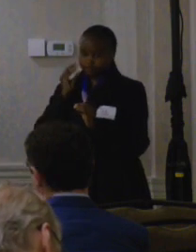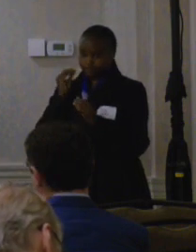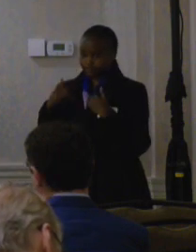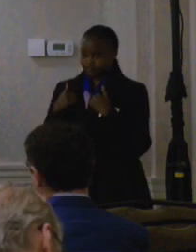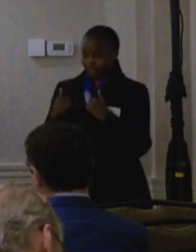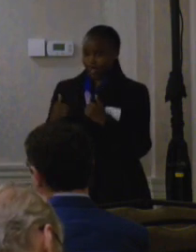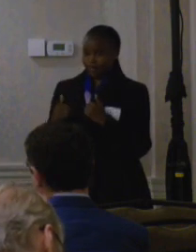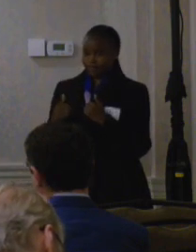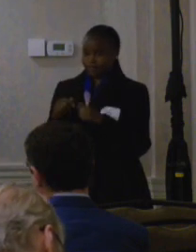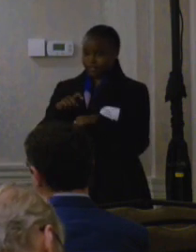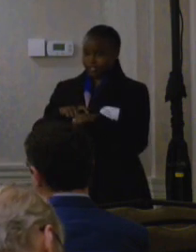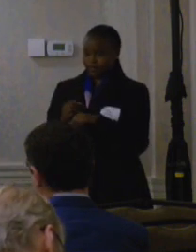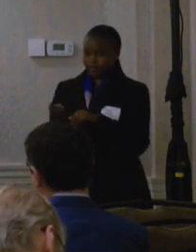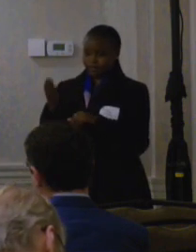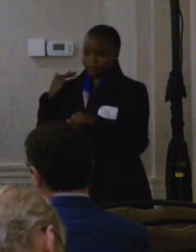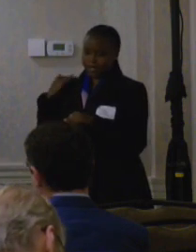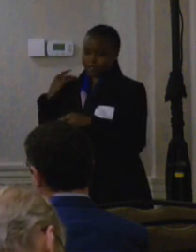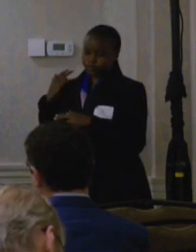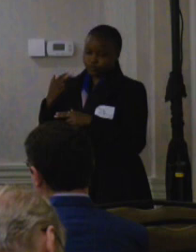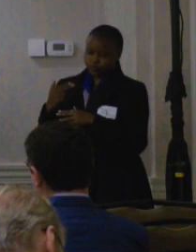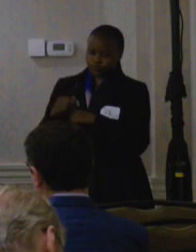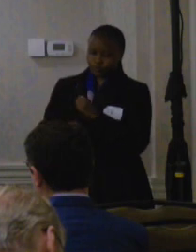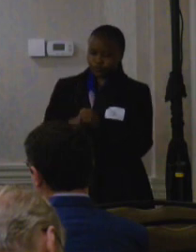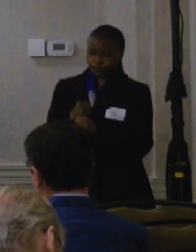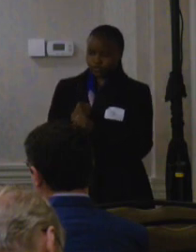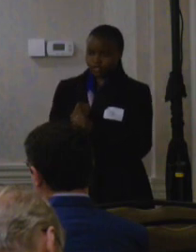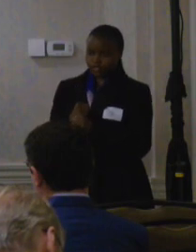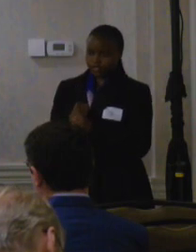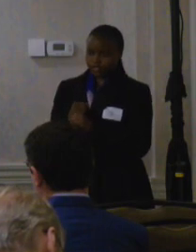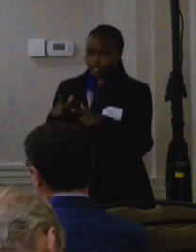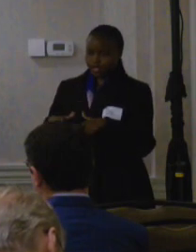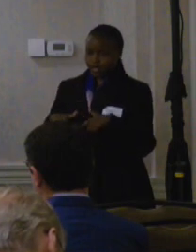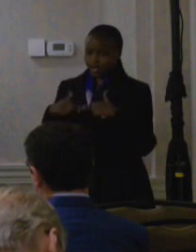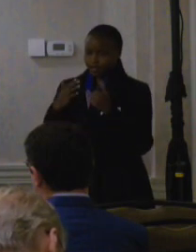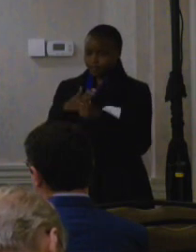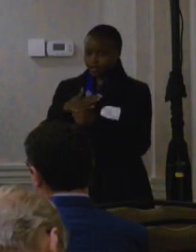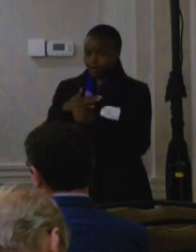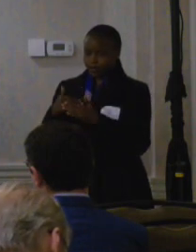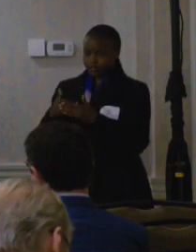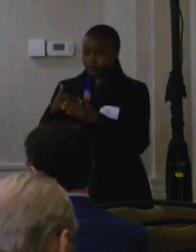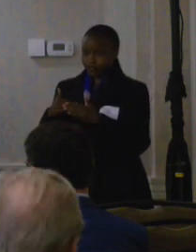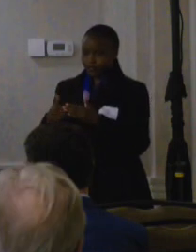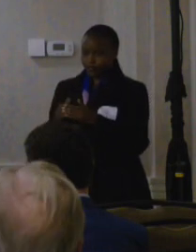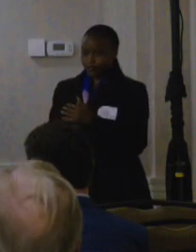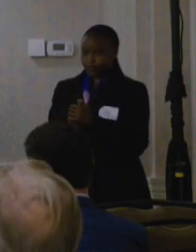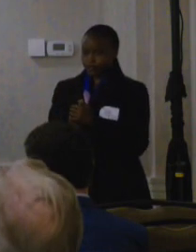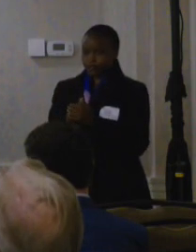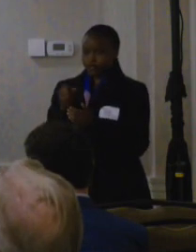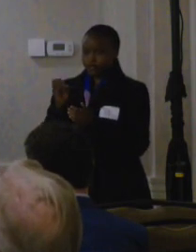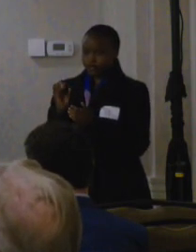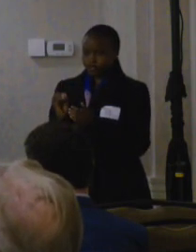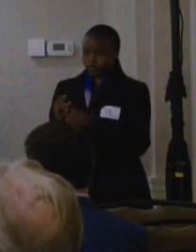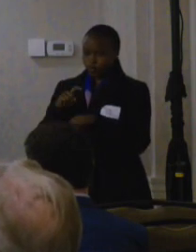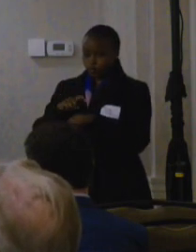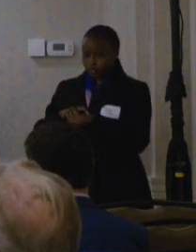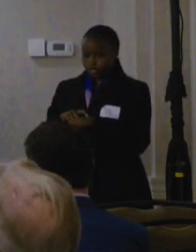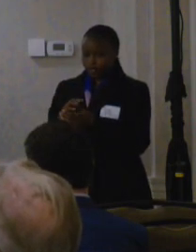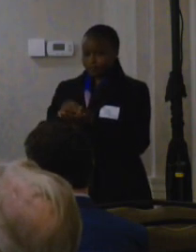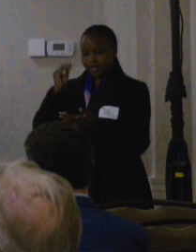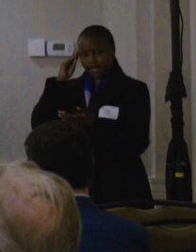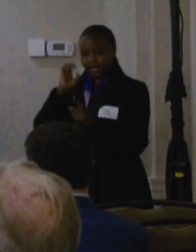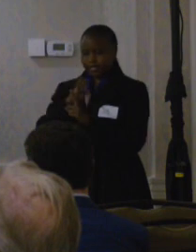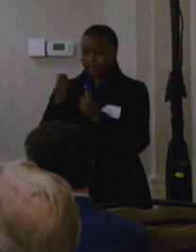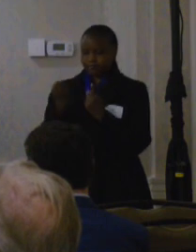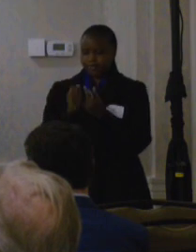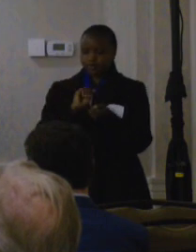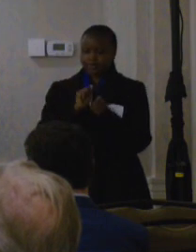it during the past few years more than ever in our lifetime before. So when the learning environment